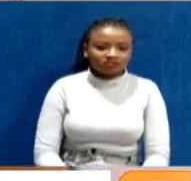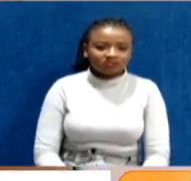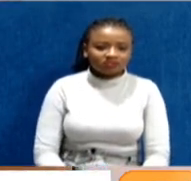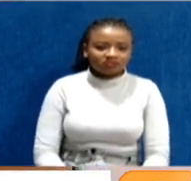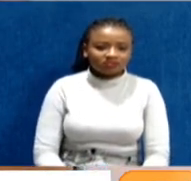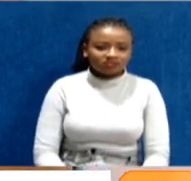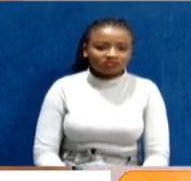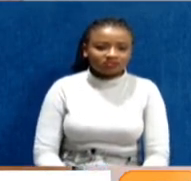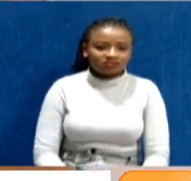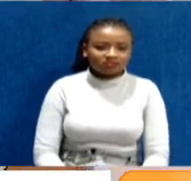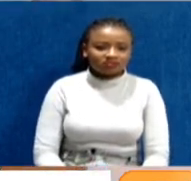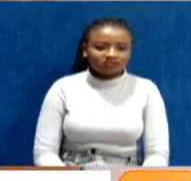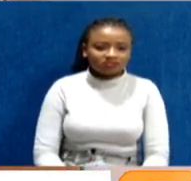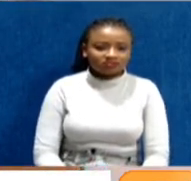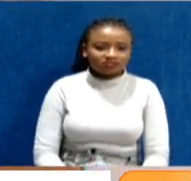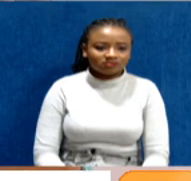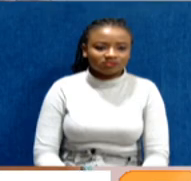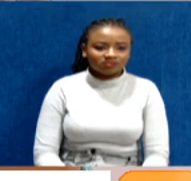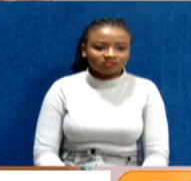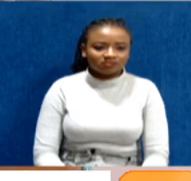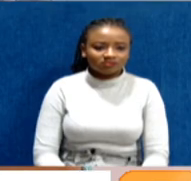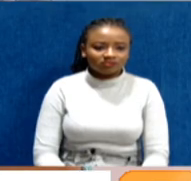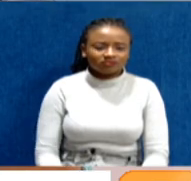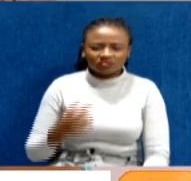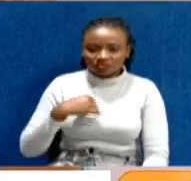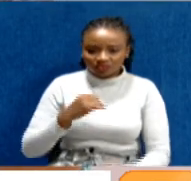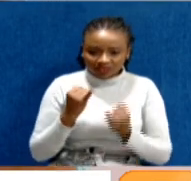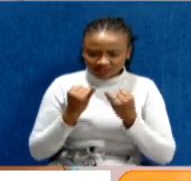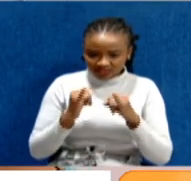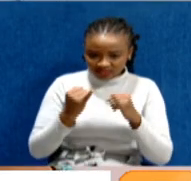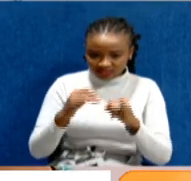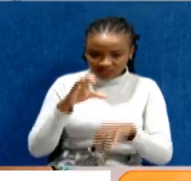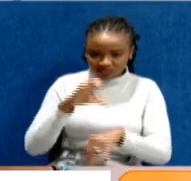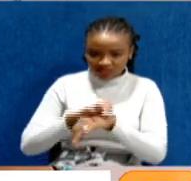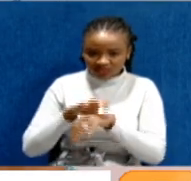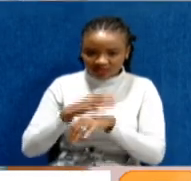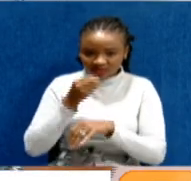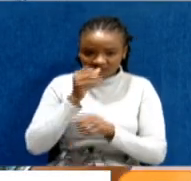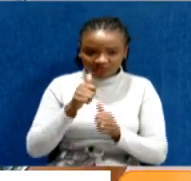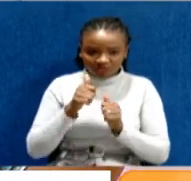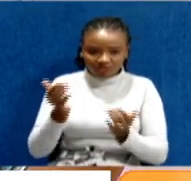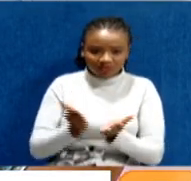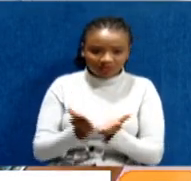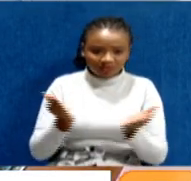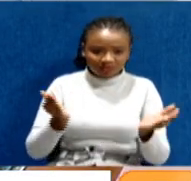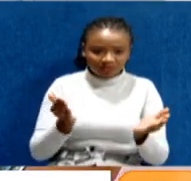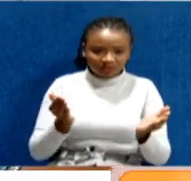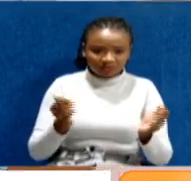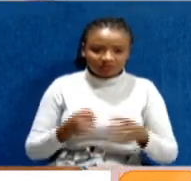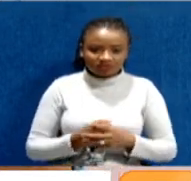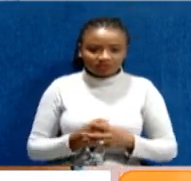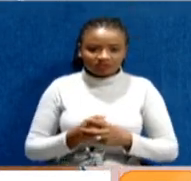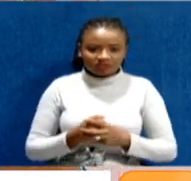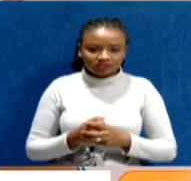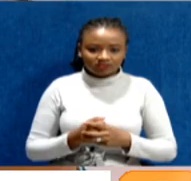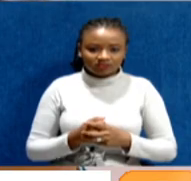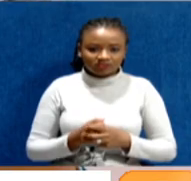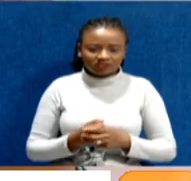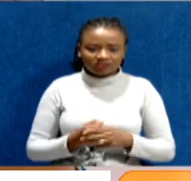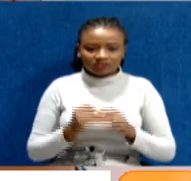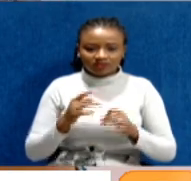because we're trying so much as the organic industry to bring organic food to your table. We have organic markets. Yeah. If you go to